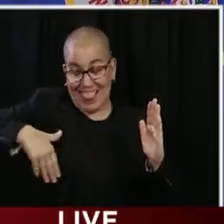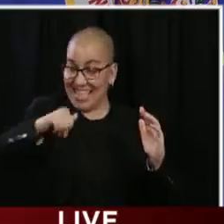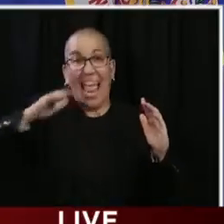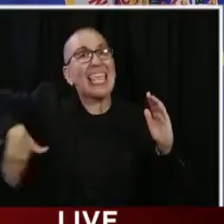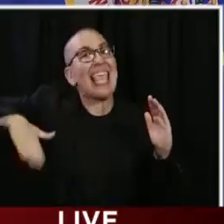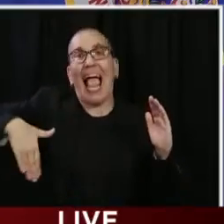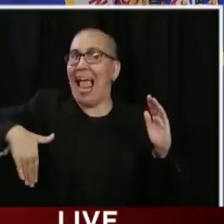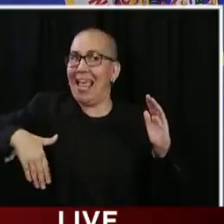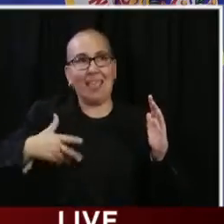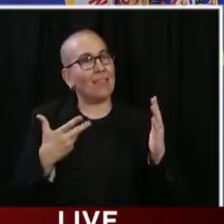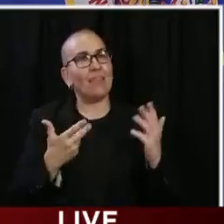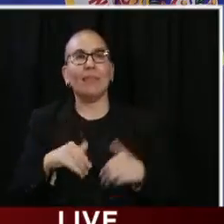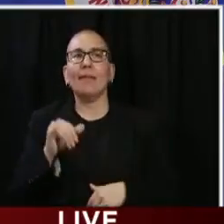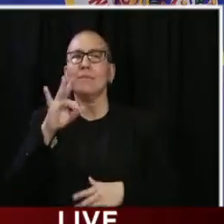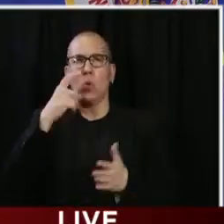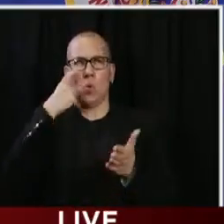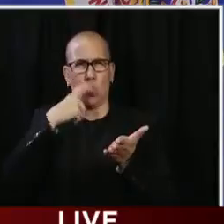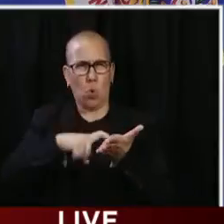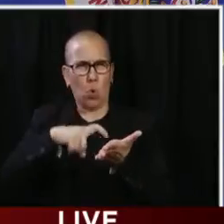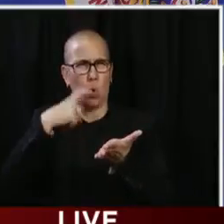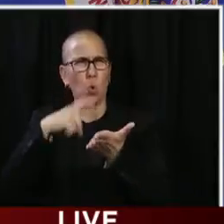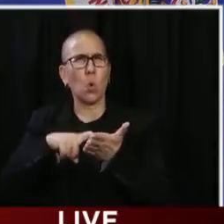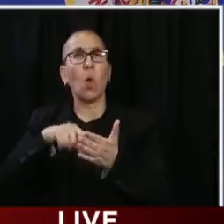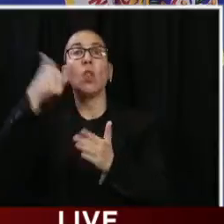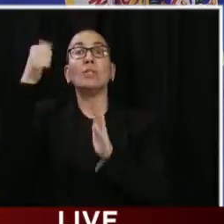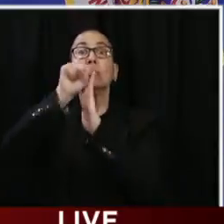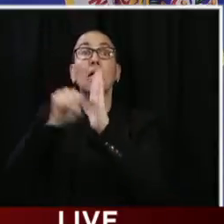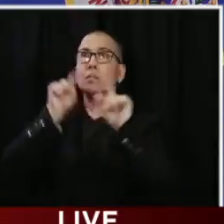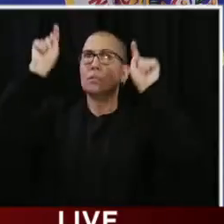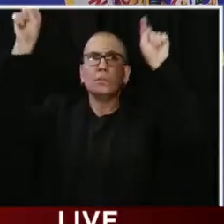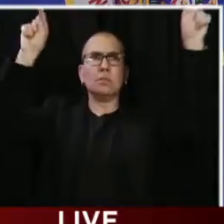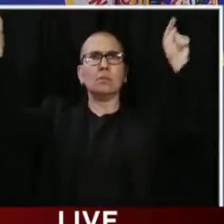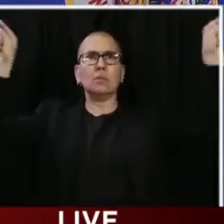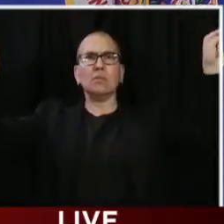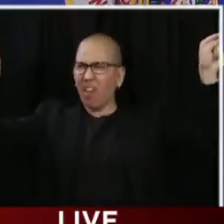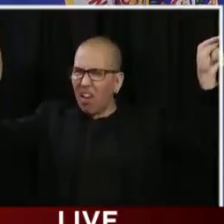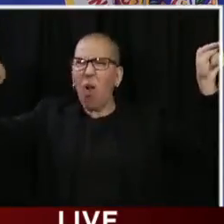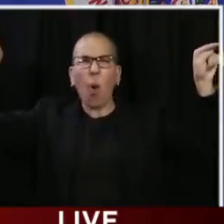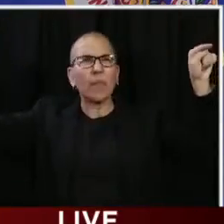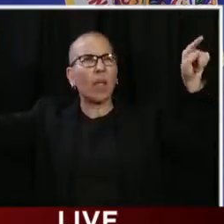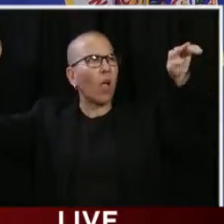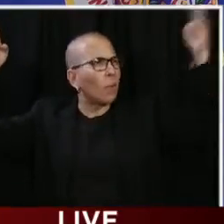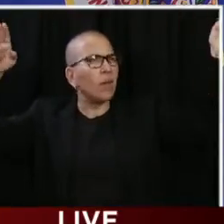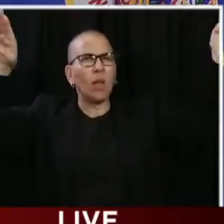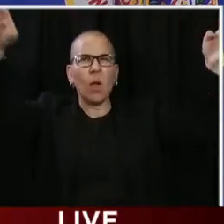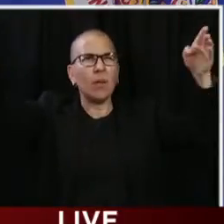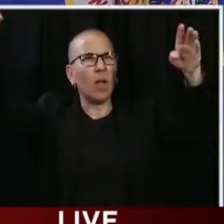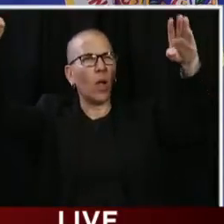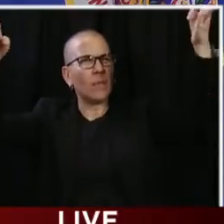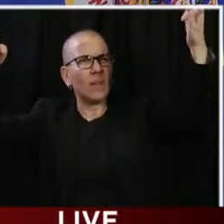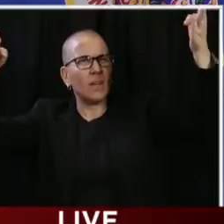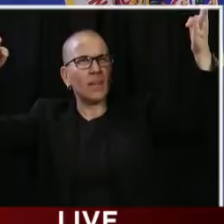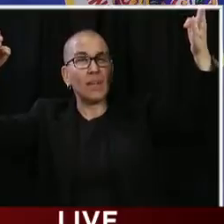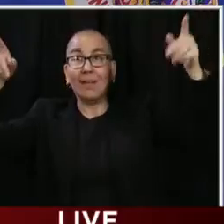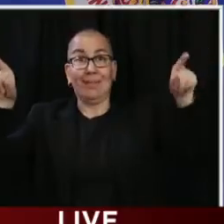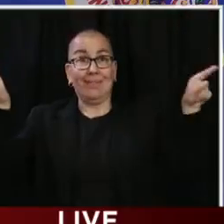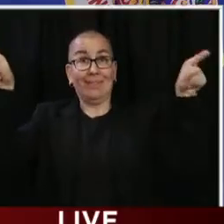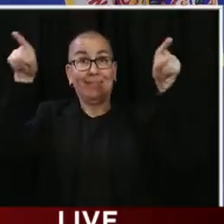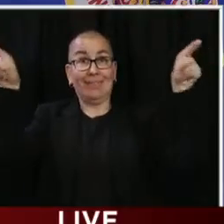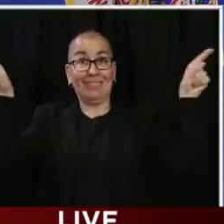you about New York. They have gone through days of 500 people dying. They have 25,000 dead New Yorkers in the